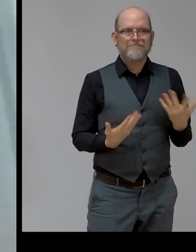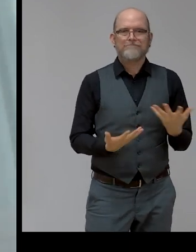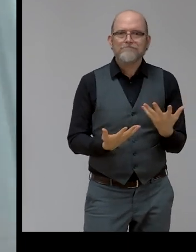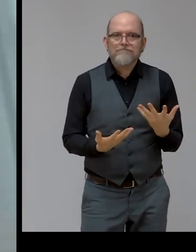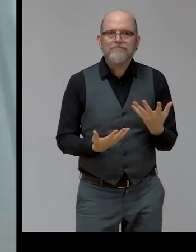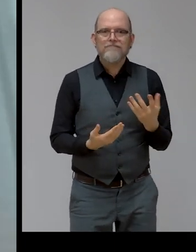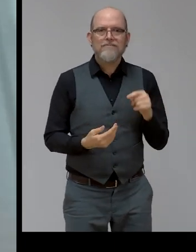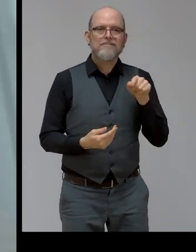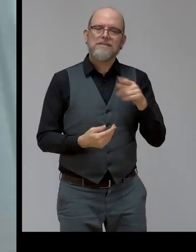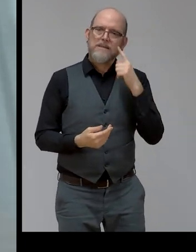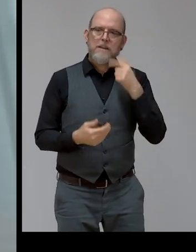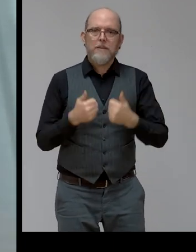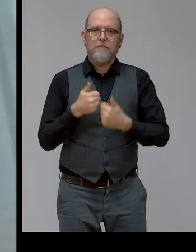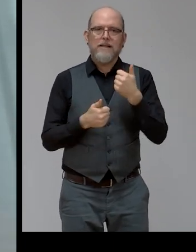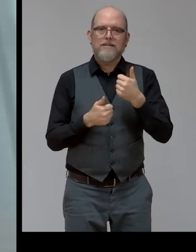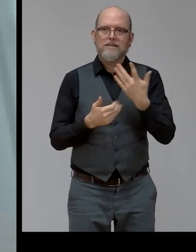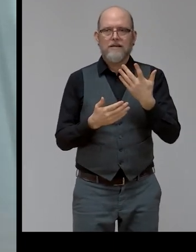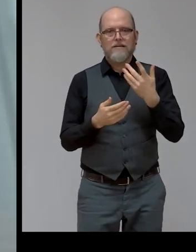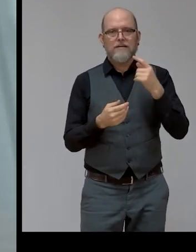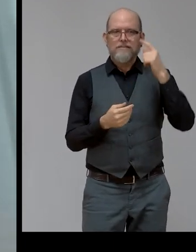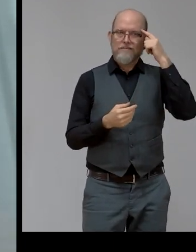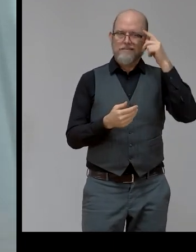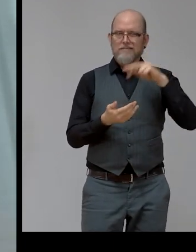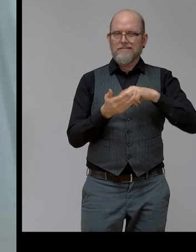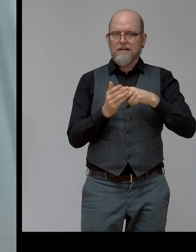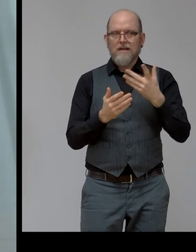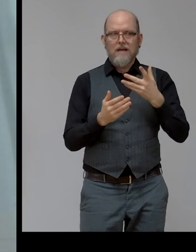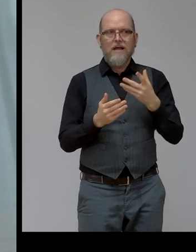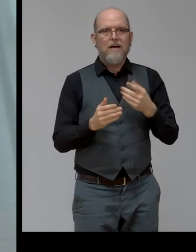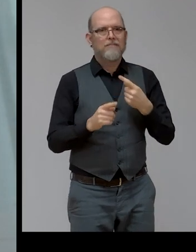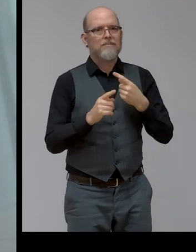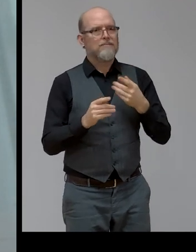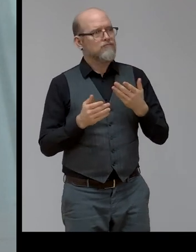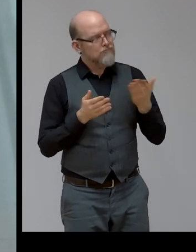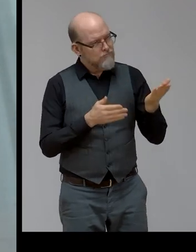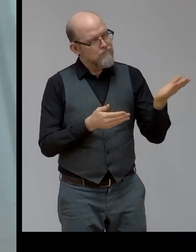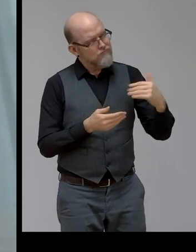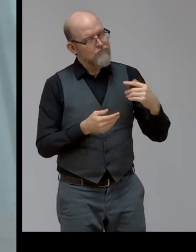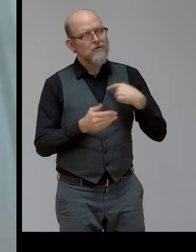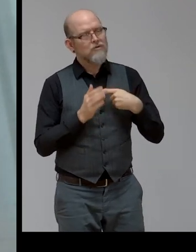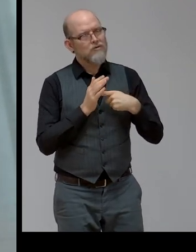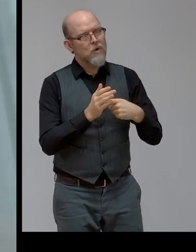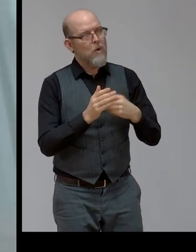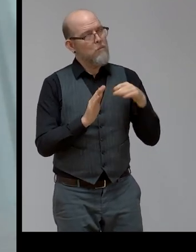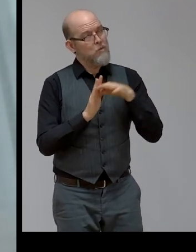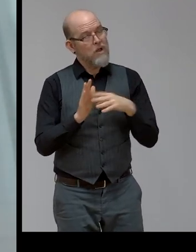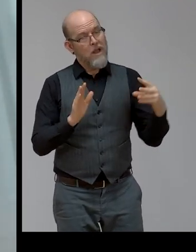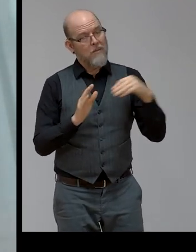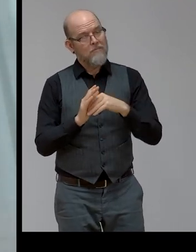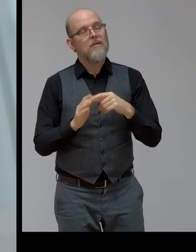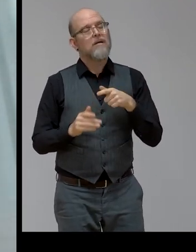change in this sense is trying to involve them in our programs, because if they